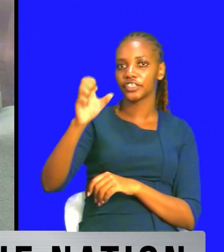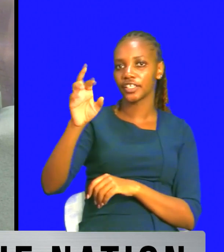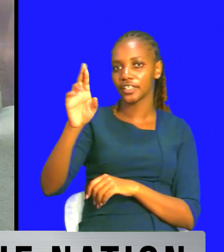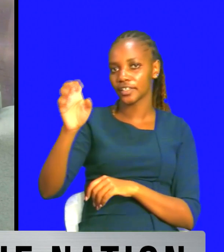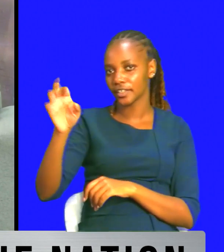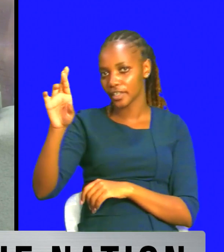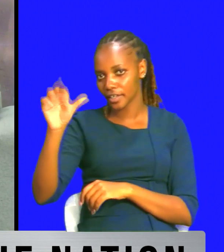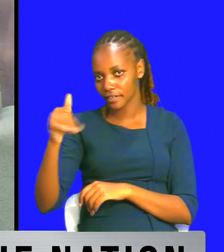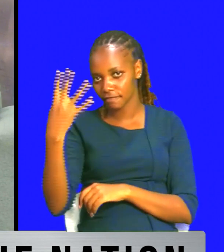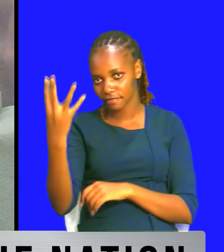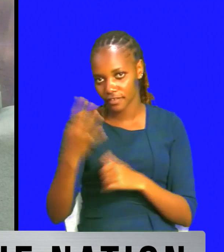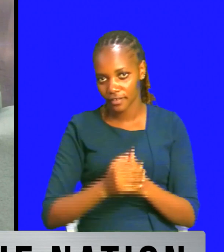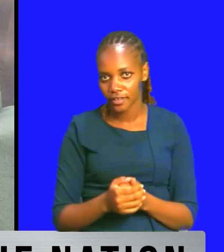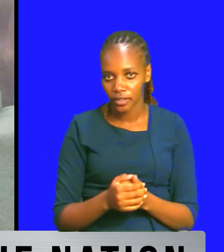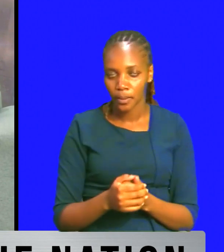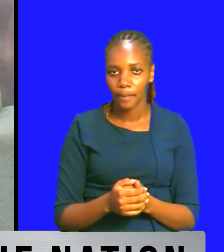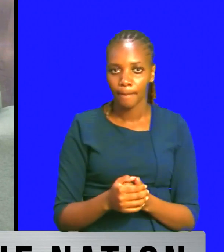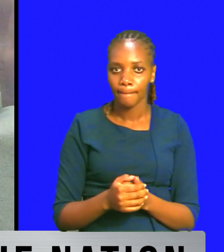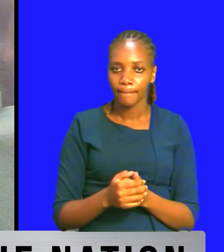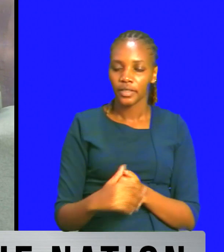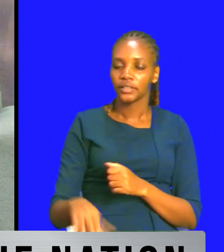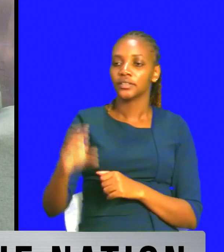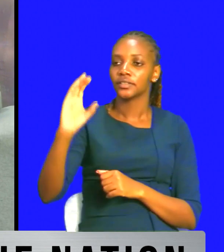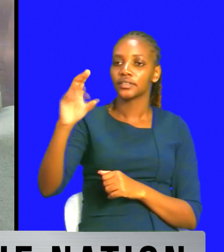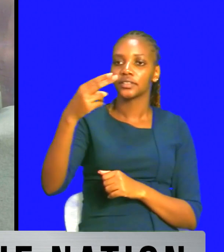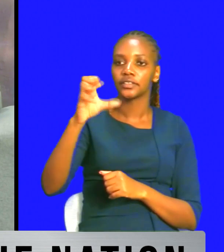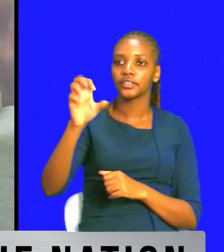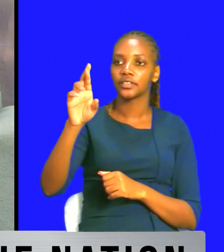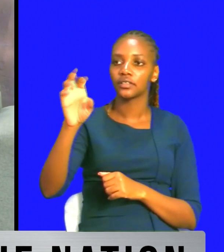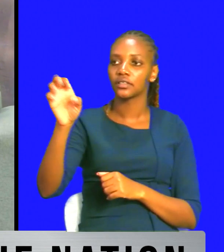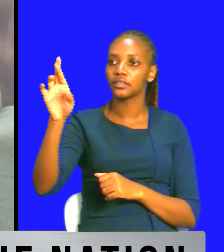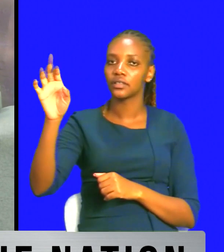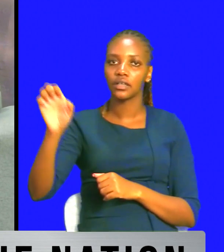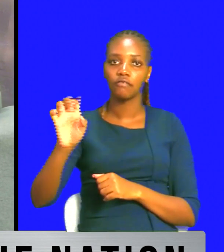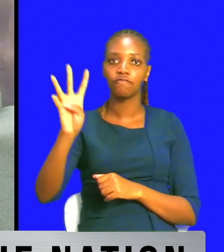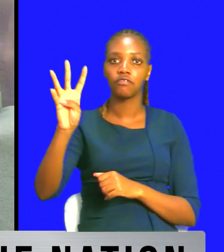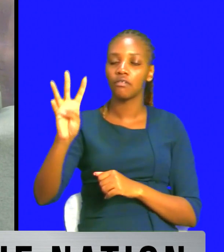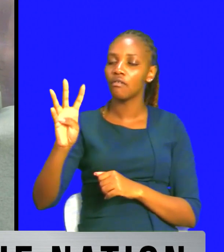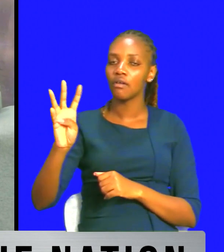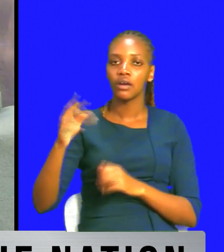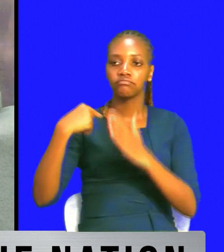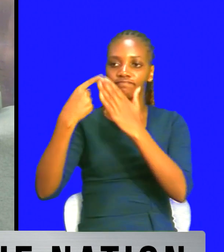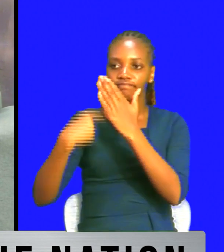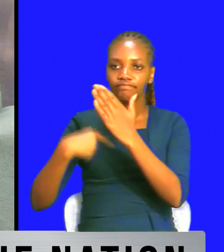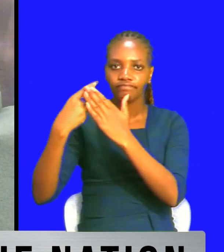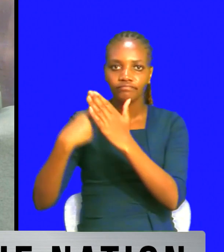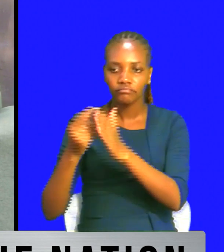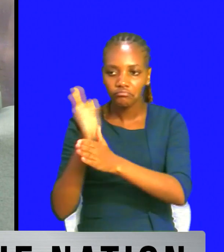not in this one, Yes. Because Charara 4 is a demand that was for the talks, when they were organizing the